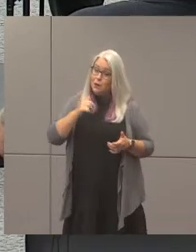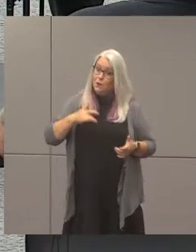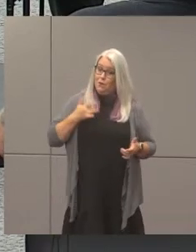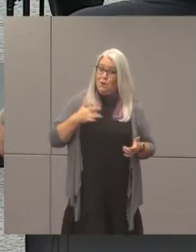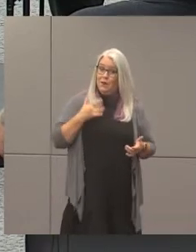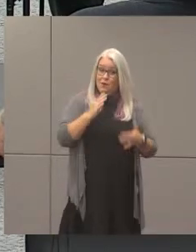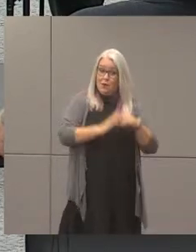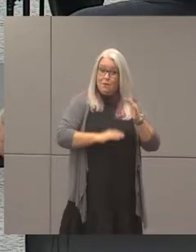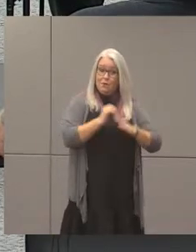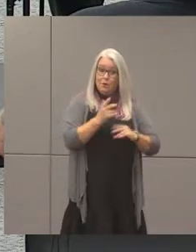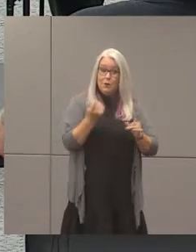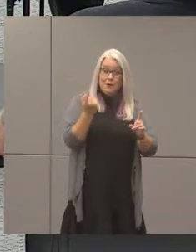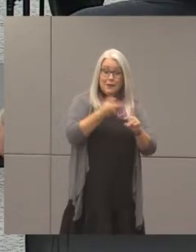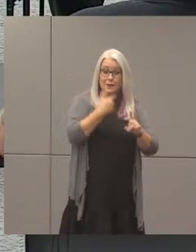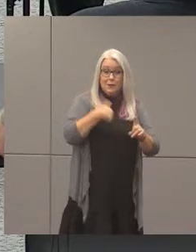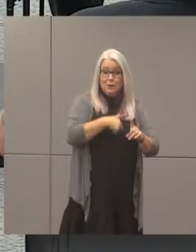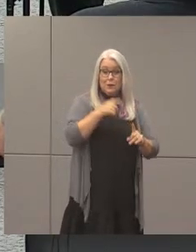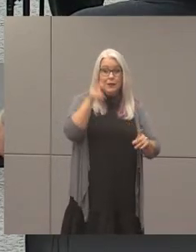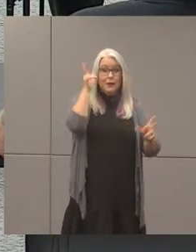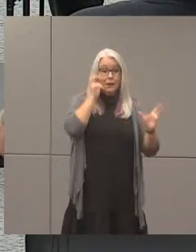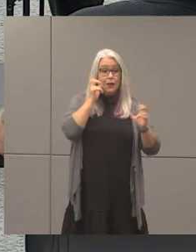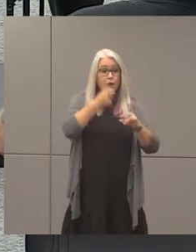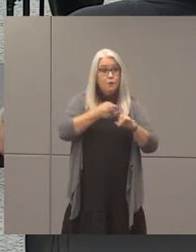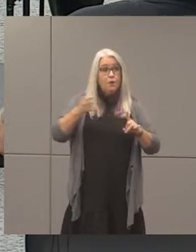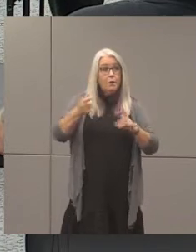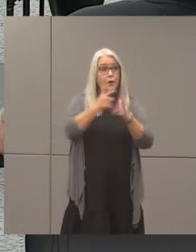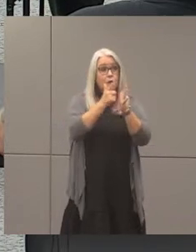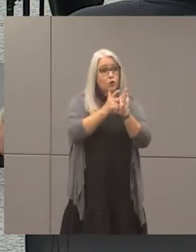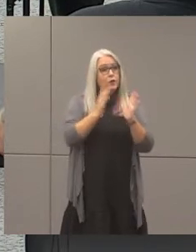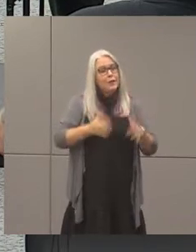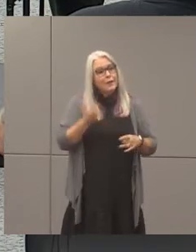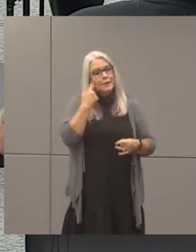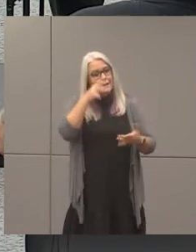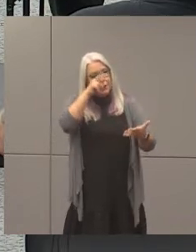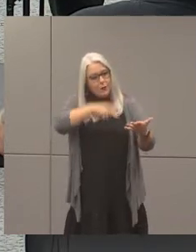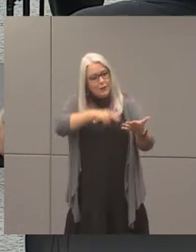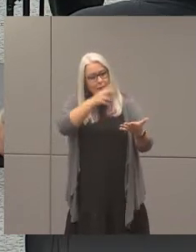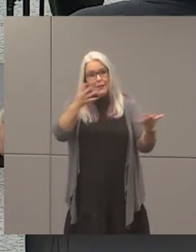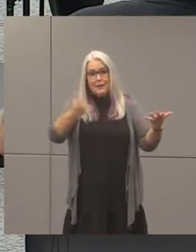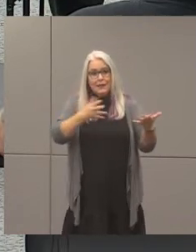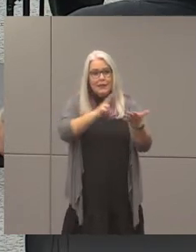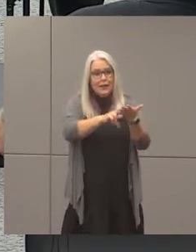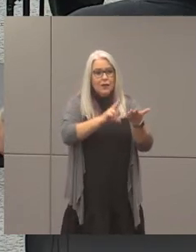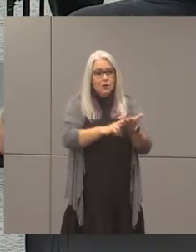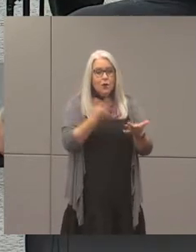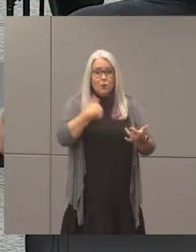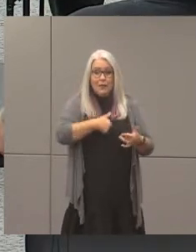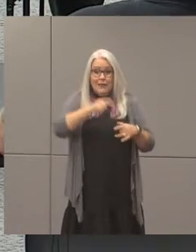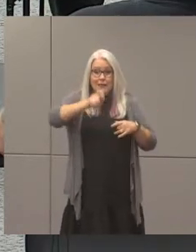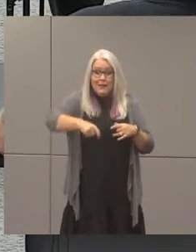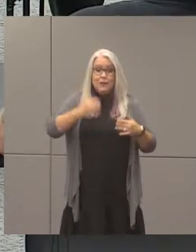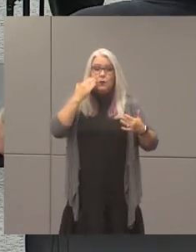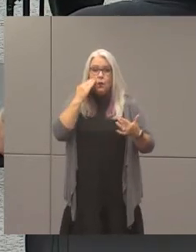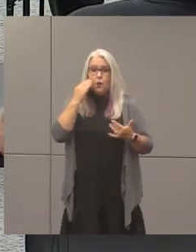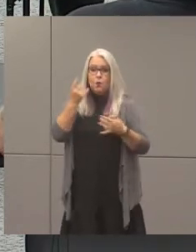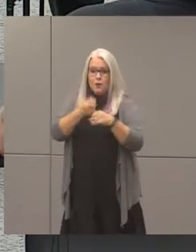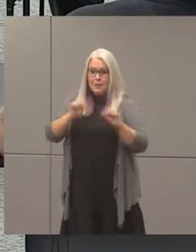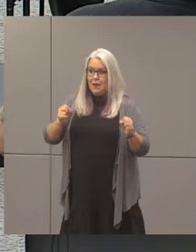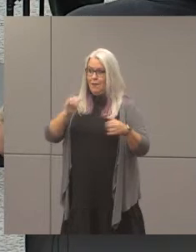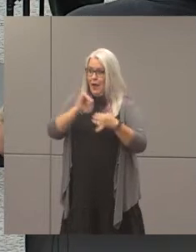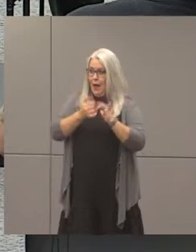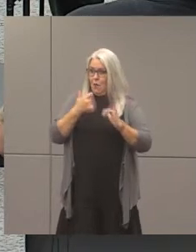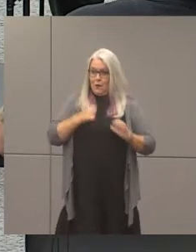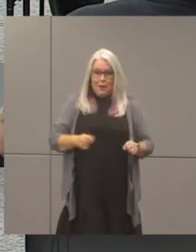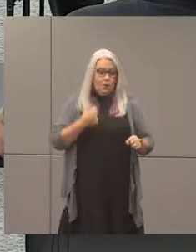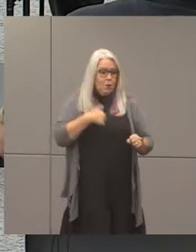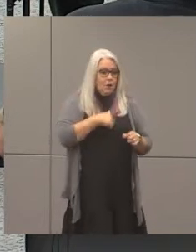this until we hear from an attorney, until we see the contract, so we know we're safe. how can we vote on something if we